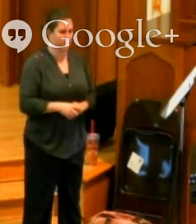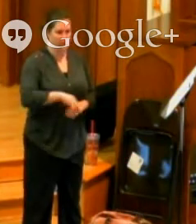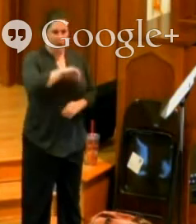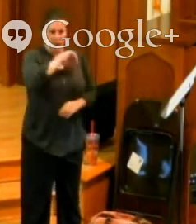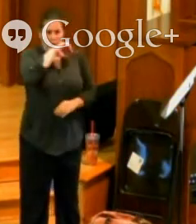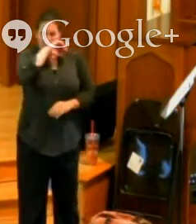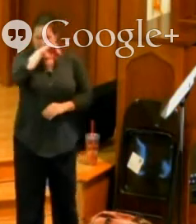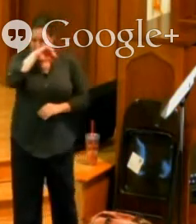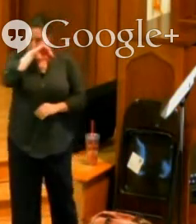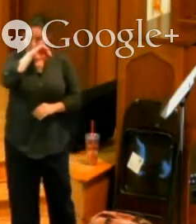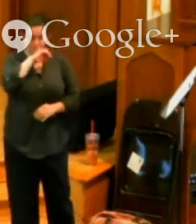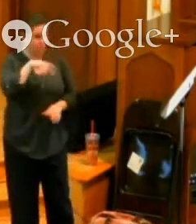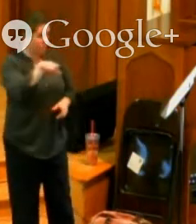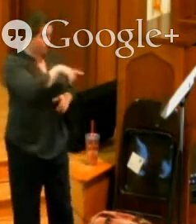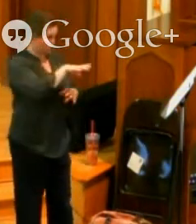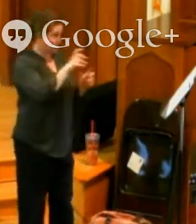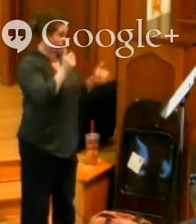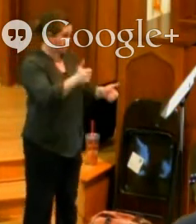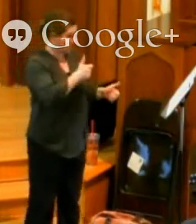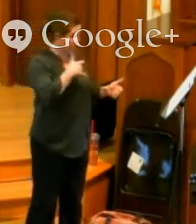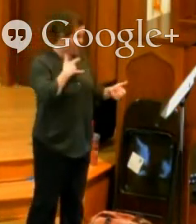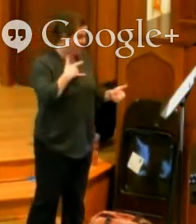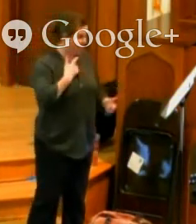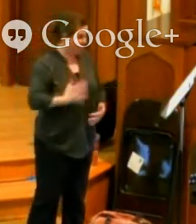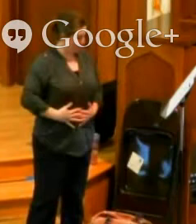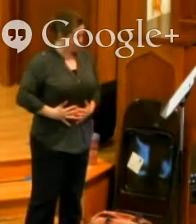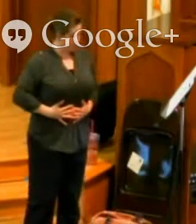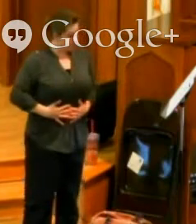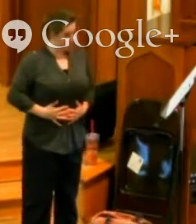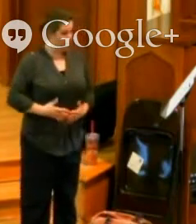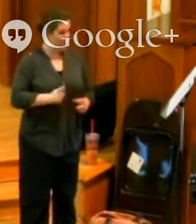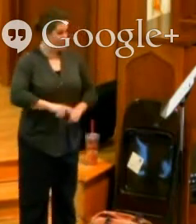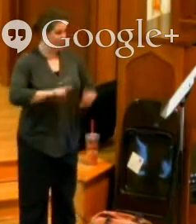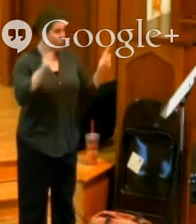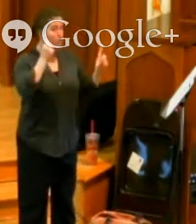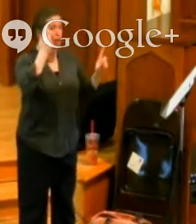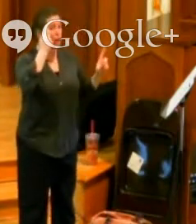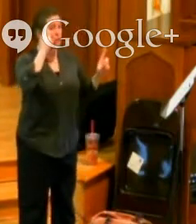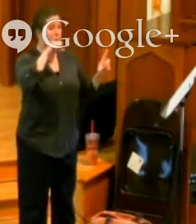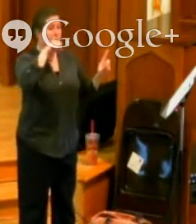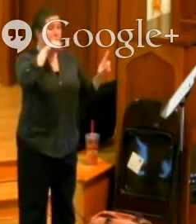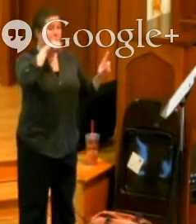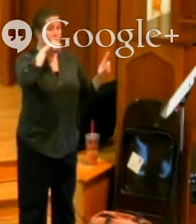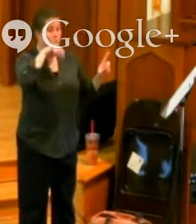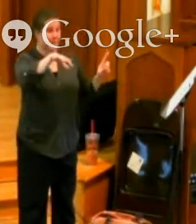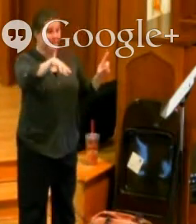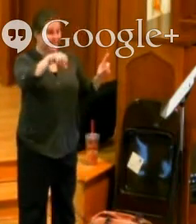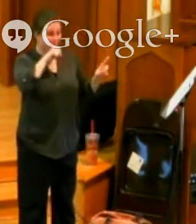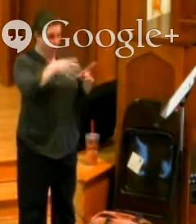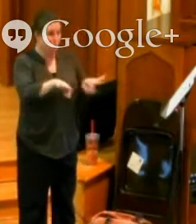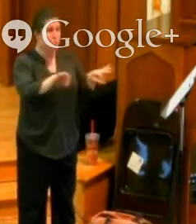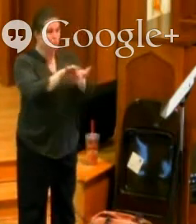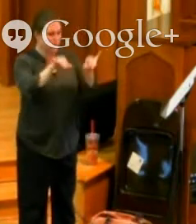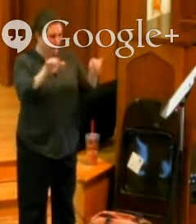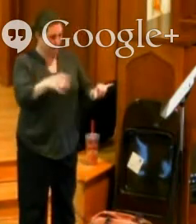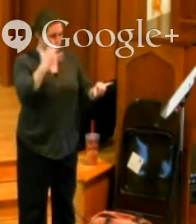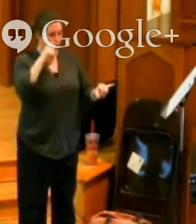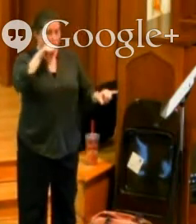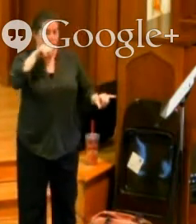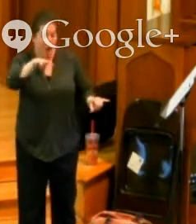Are you getting the hang of it? Can you feel it? Breathing out is really important because, like we said, it cleanses the